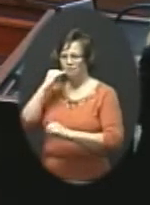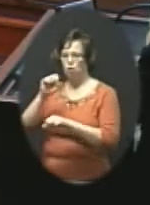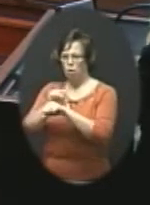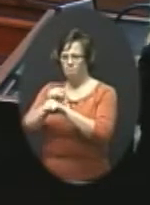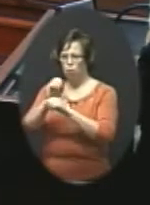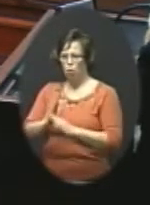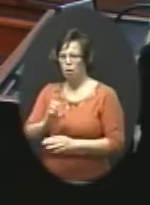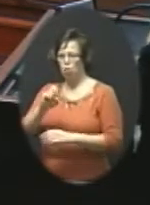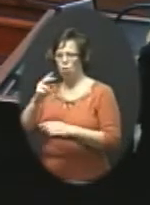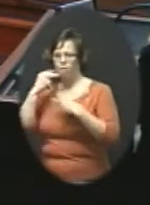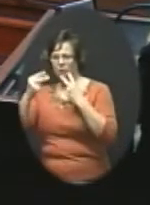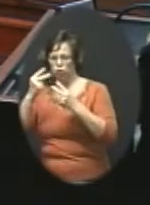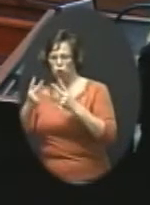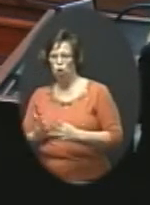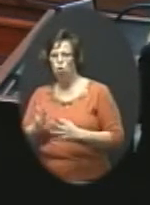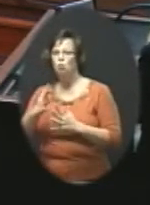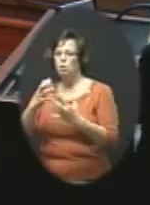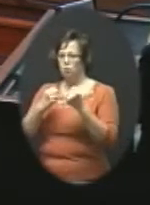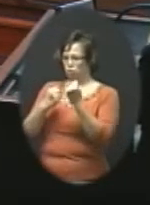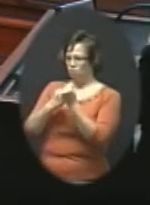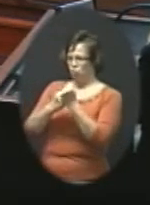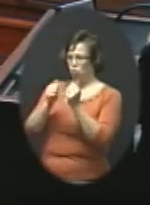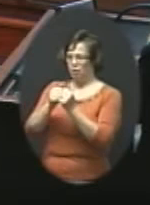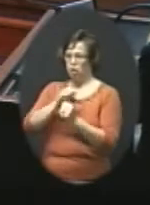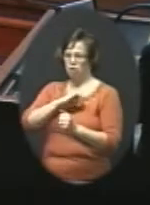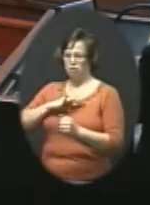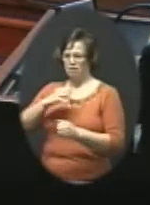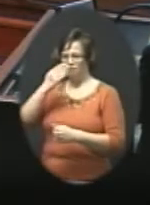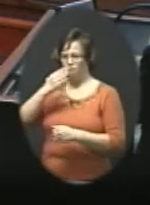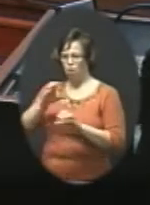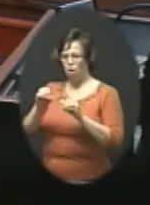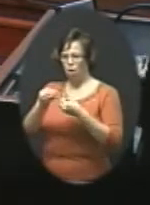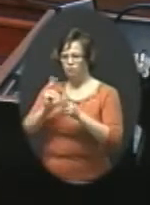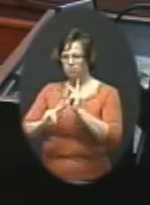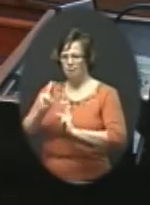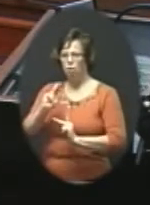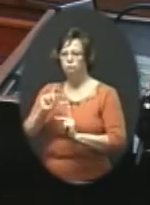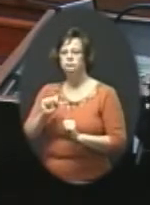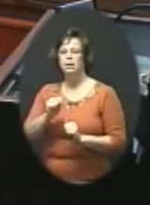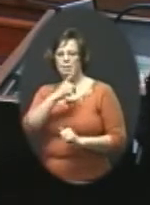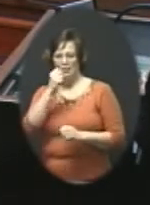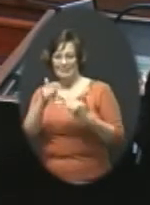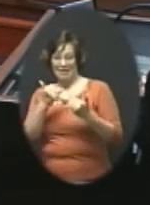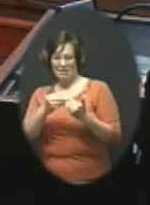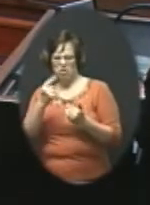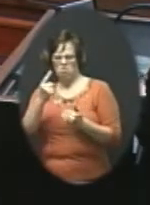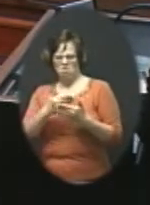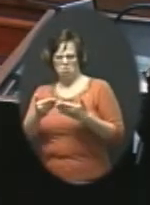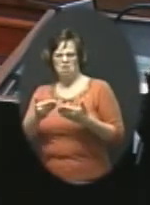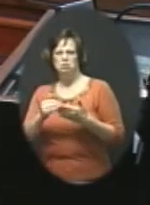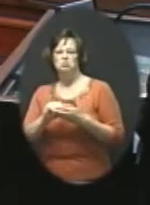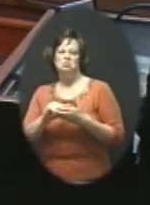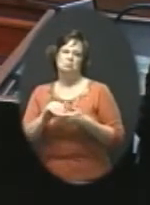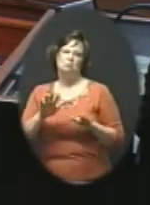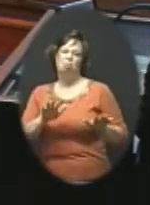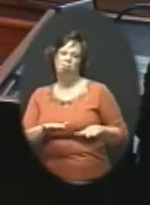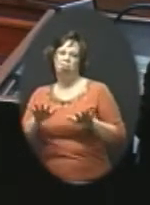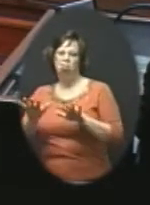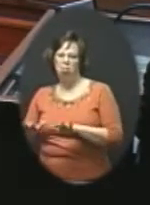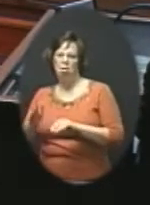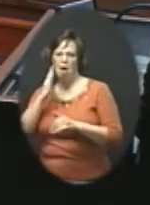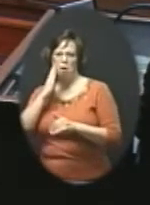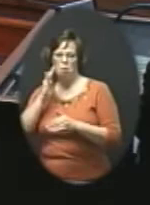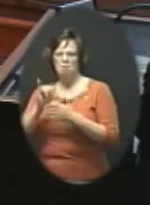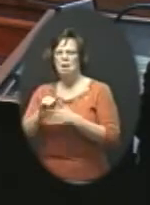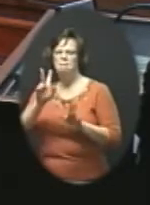want to reinforce visitor. That with the staff. Indeed. With our front office people. All right. It's because it's easy. One of those things you get lackadaisical on. Oh yeah, I know that. That